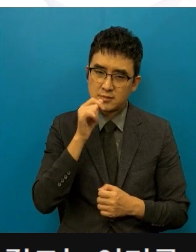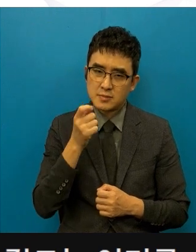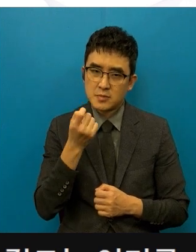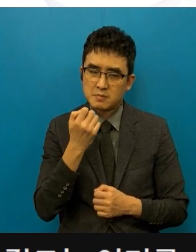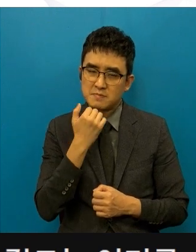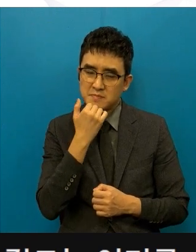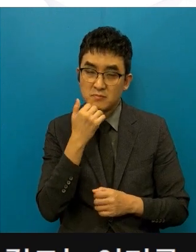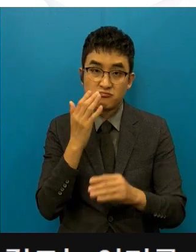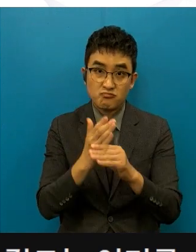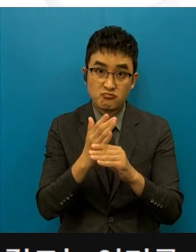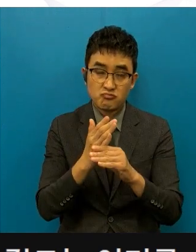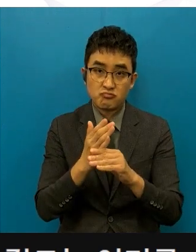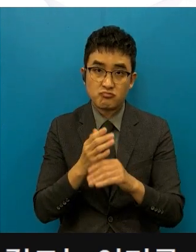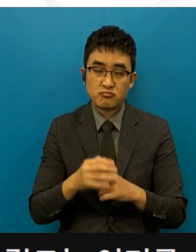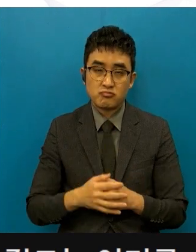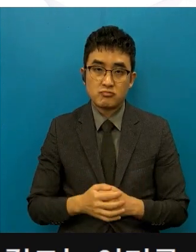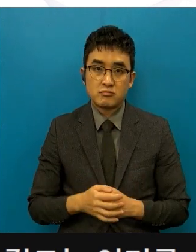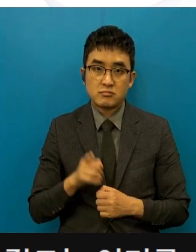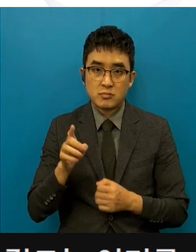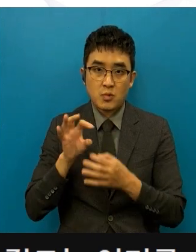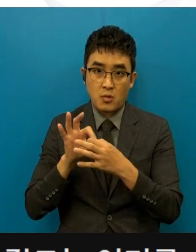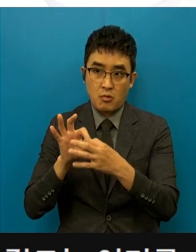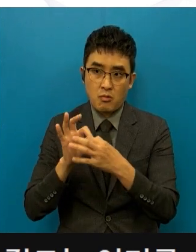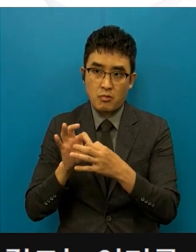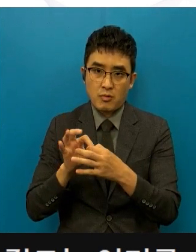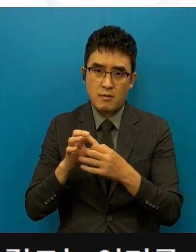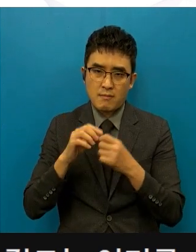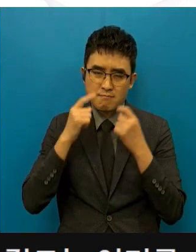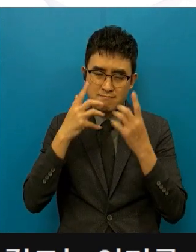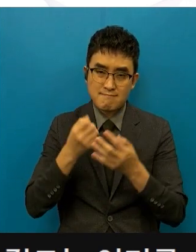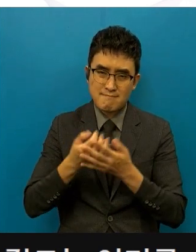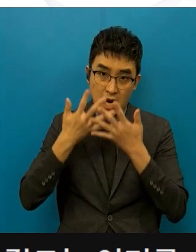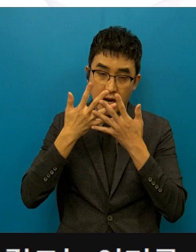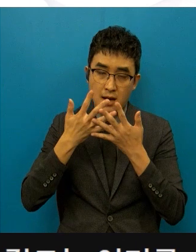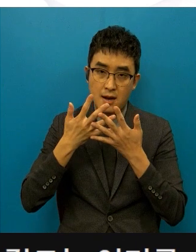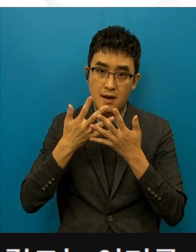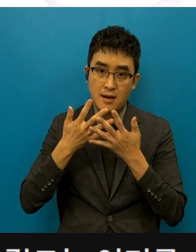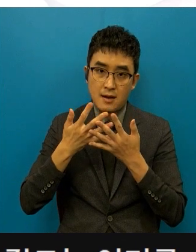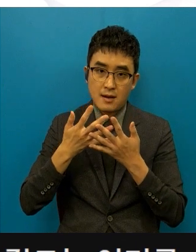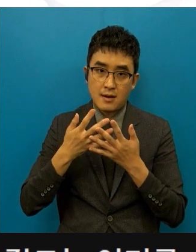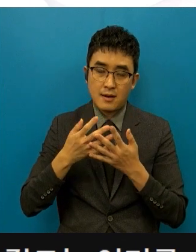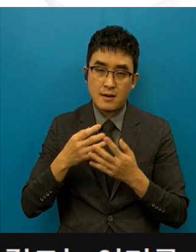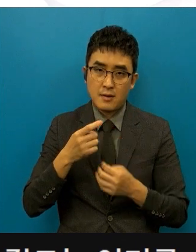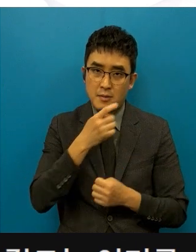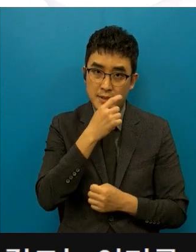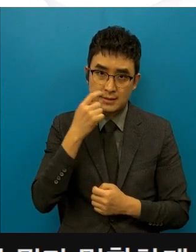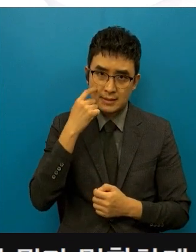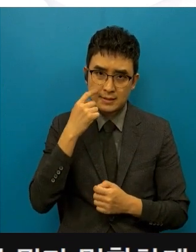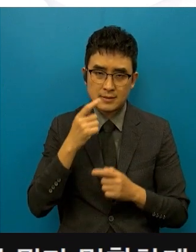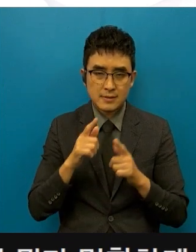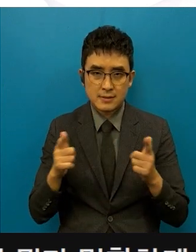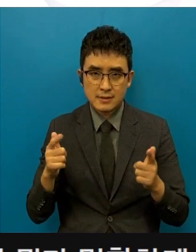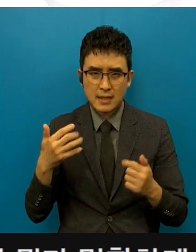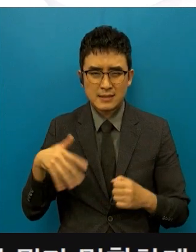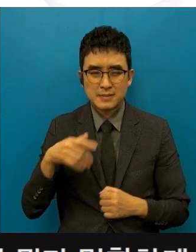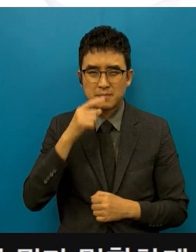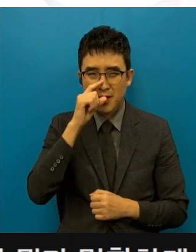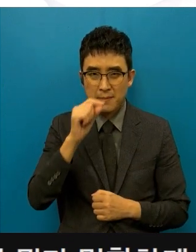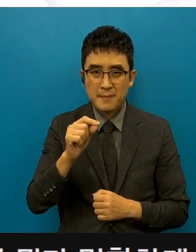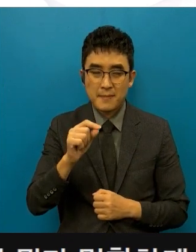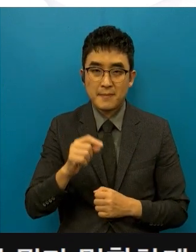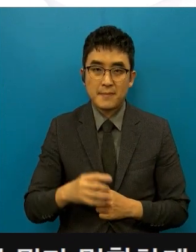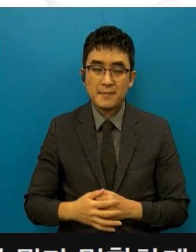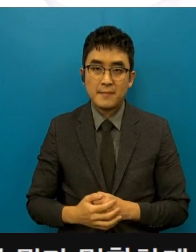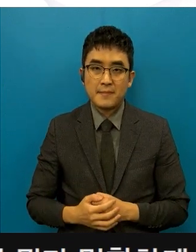subject. This question was actually asked to the commission, I believe, or the court,